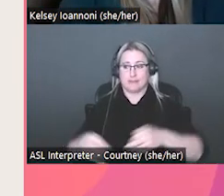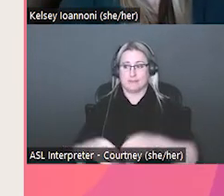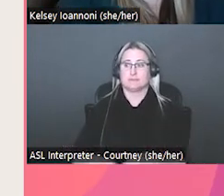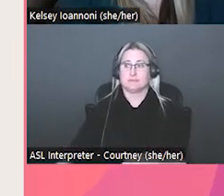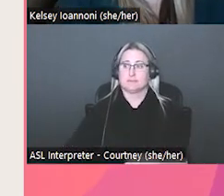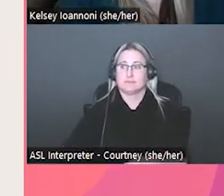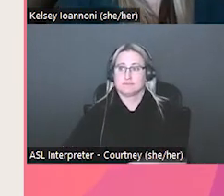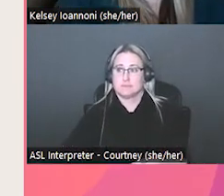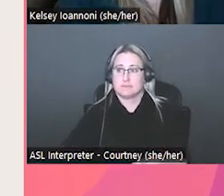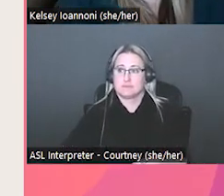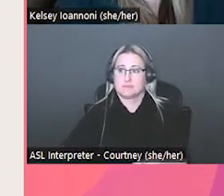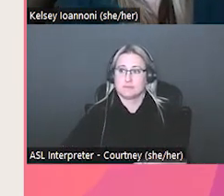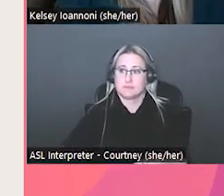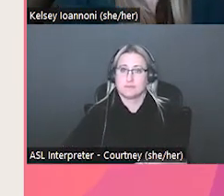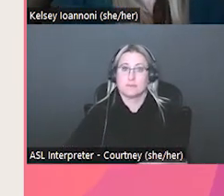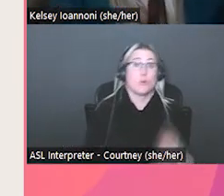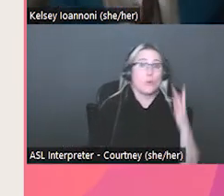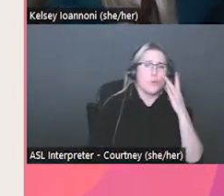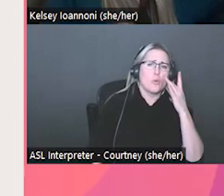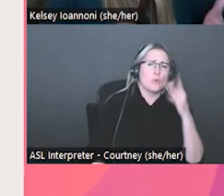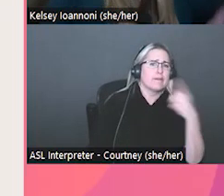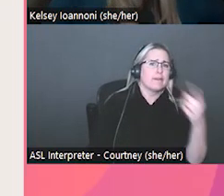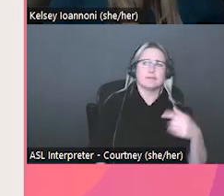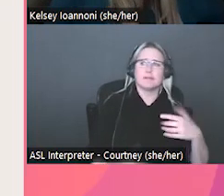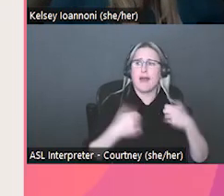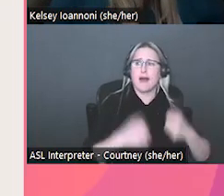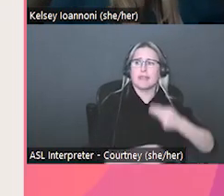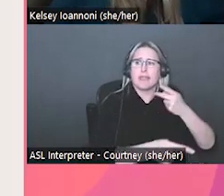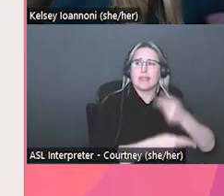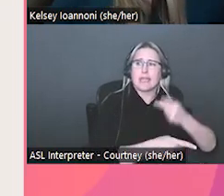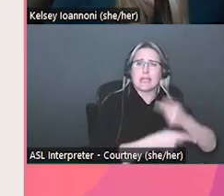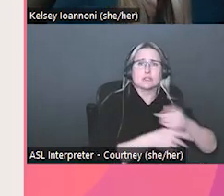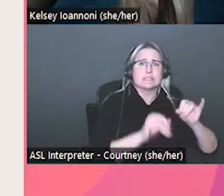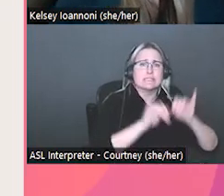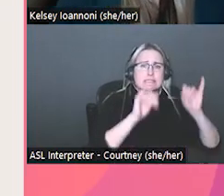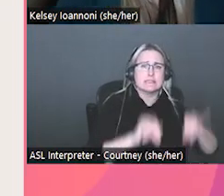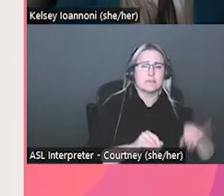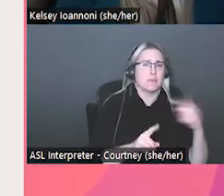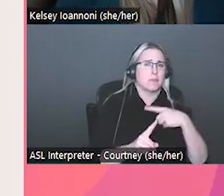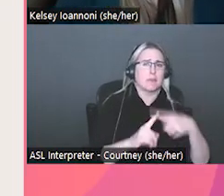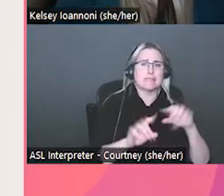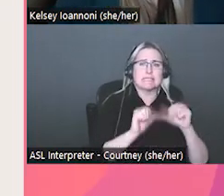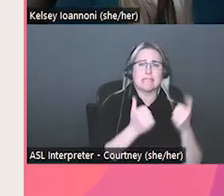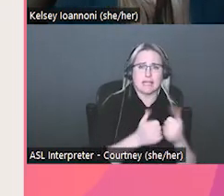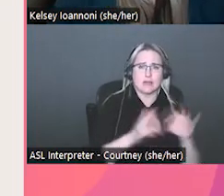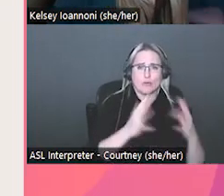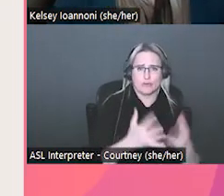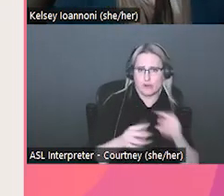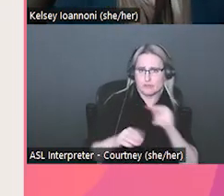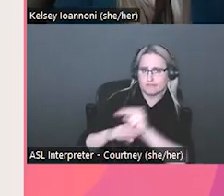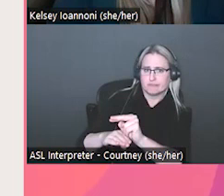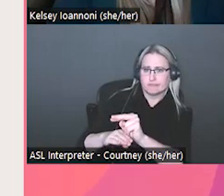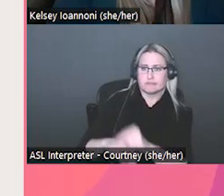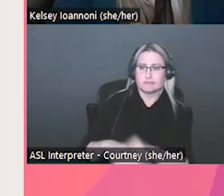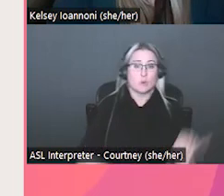the healthcare system and society at large. And how this then continues on as their children's body grows. So one